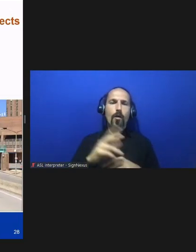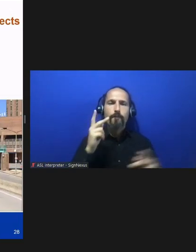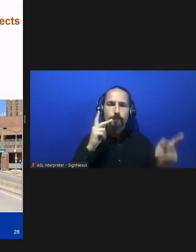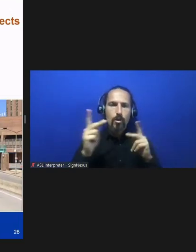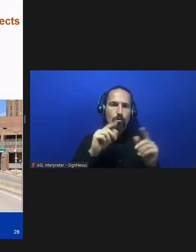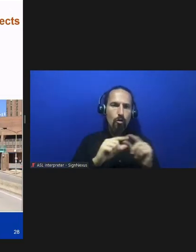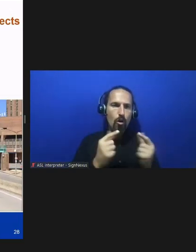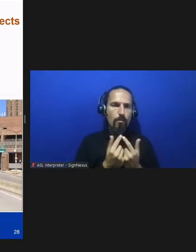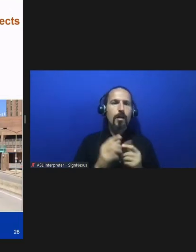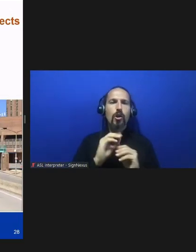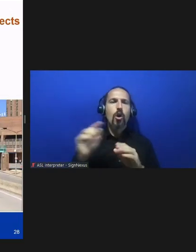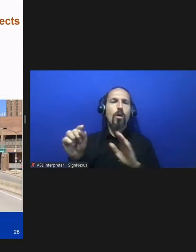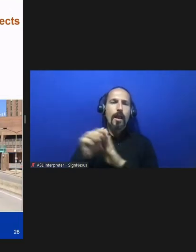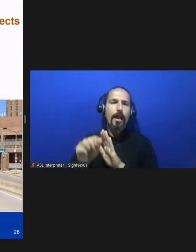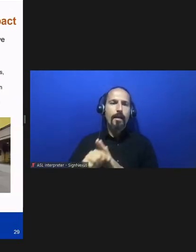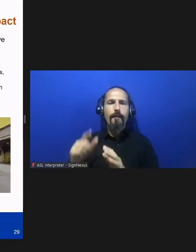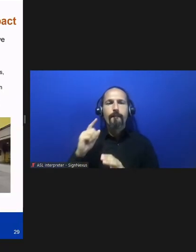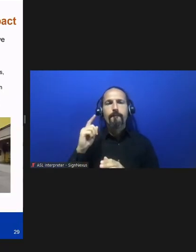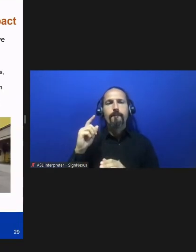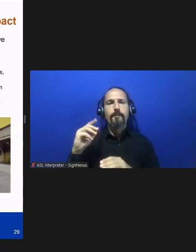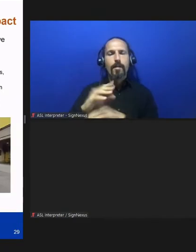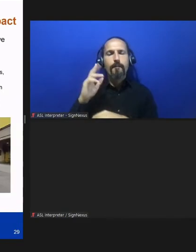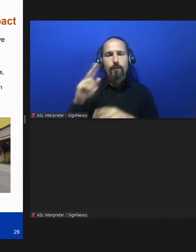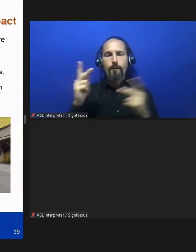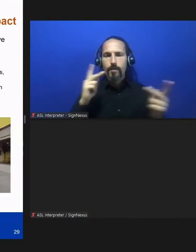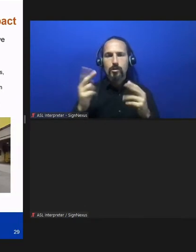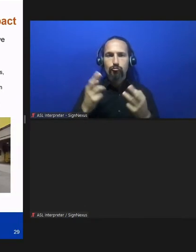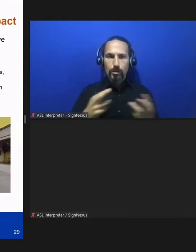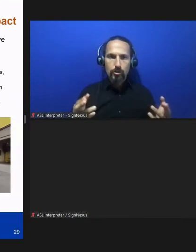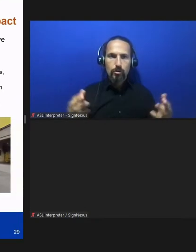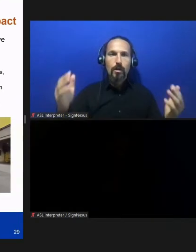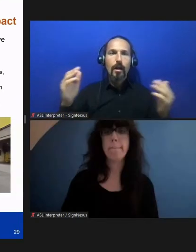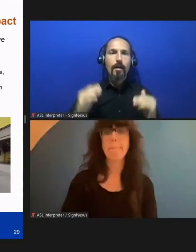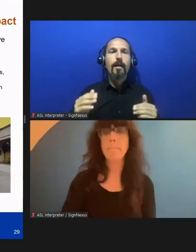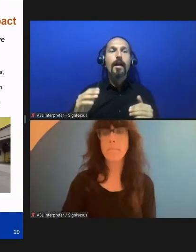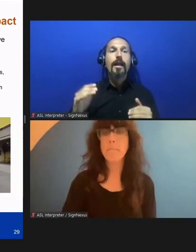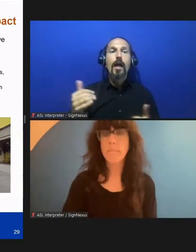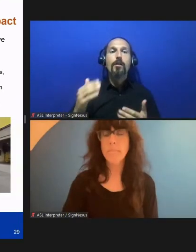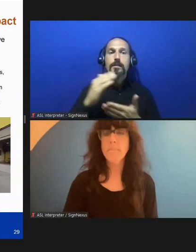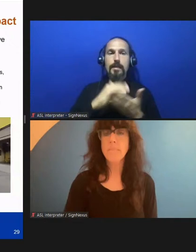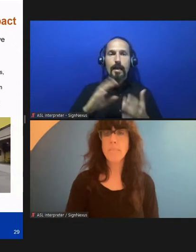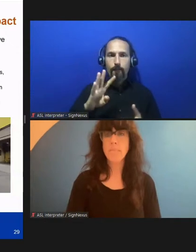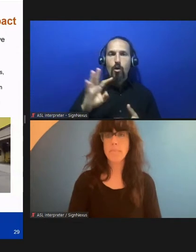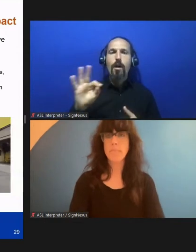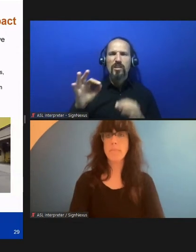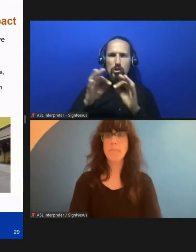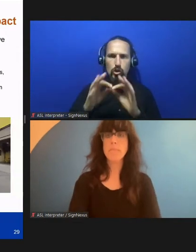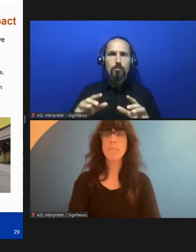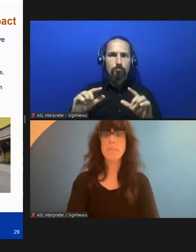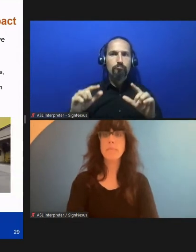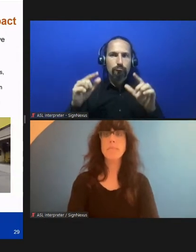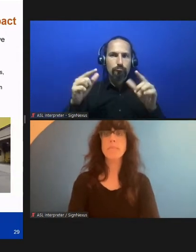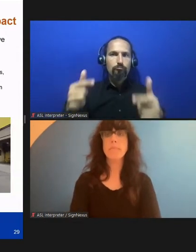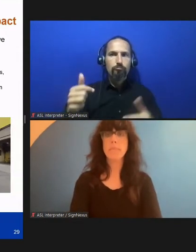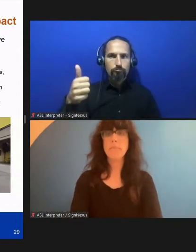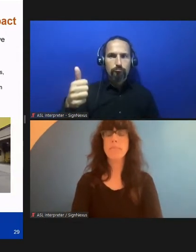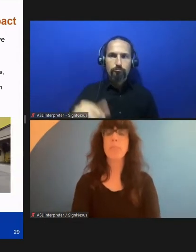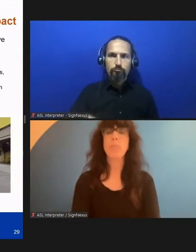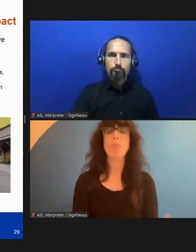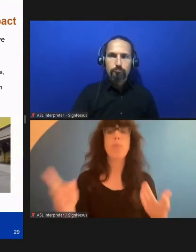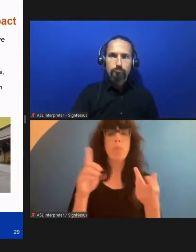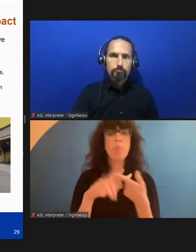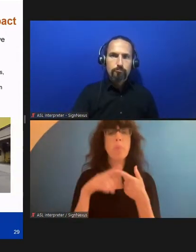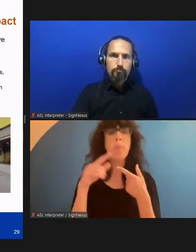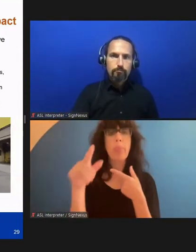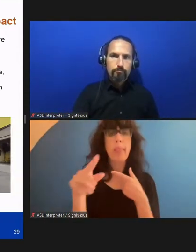visual resources with respect to section 4f a de minimis impact is one that after taking into account any